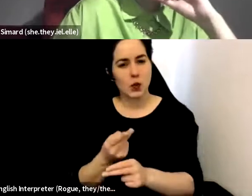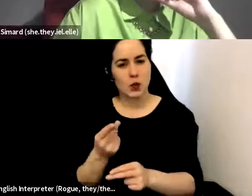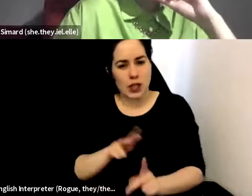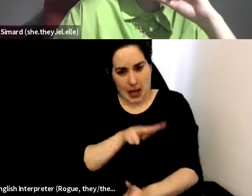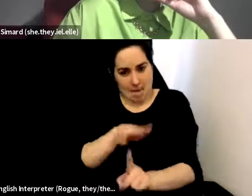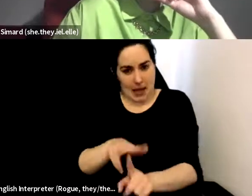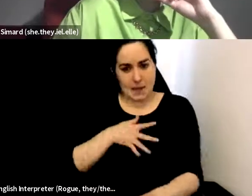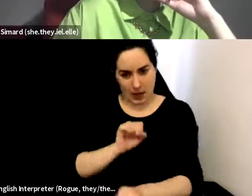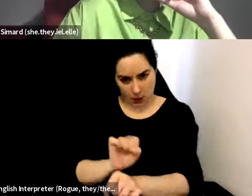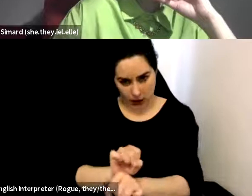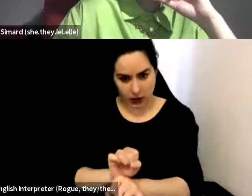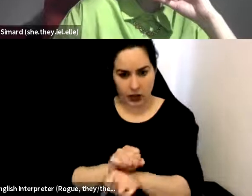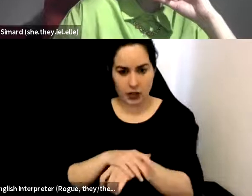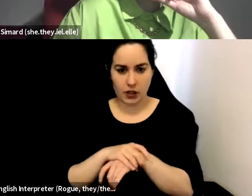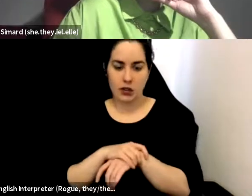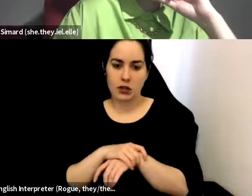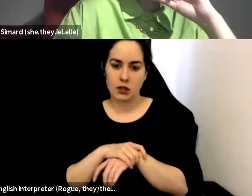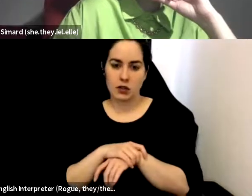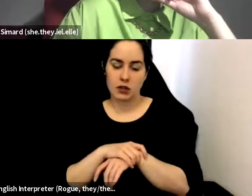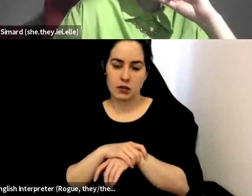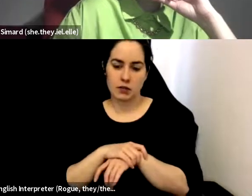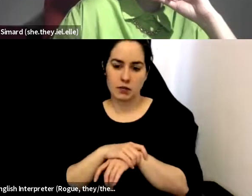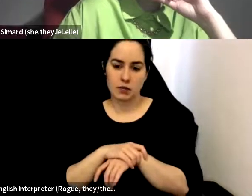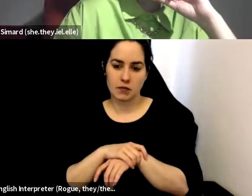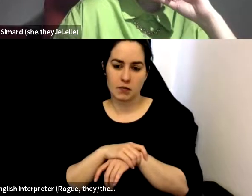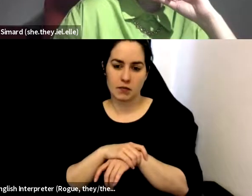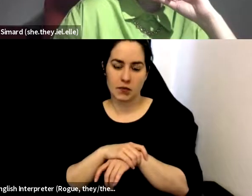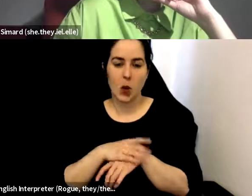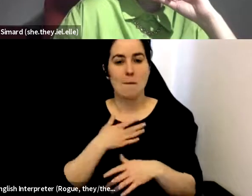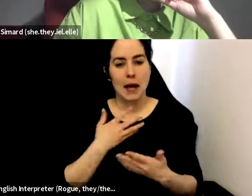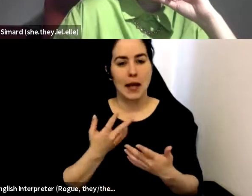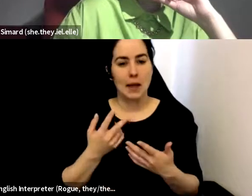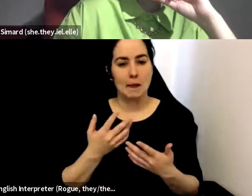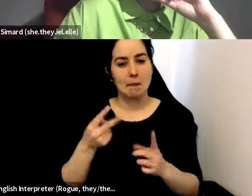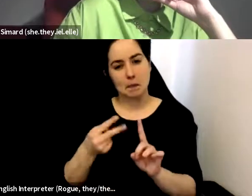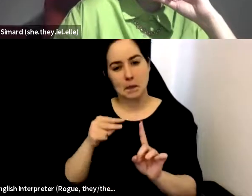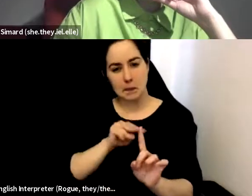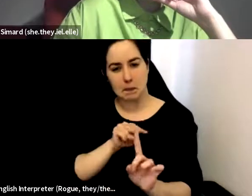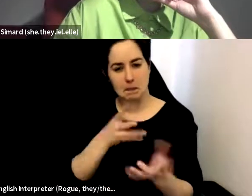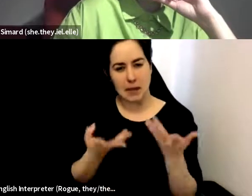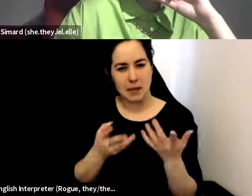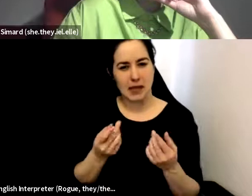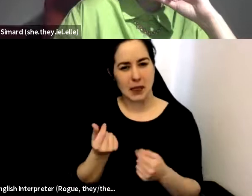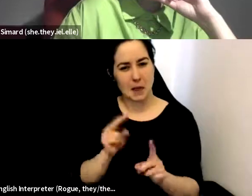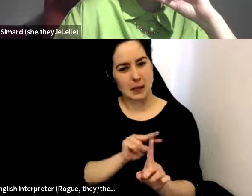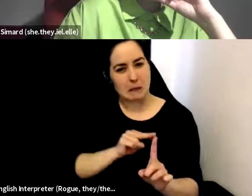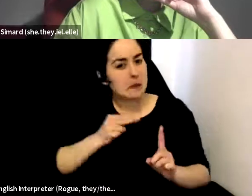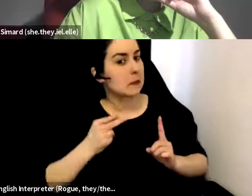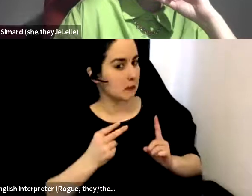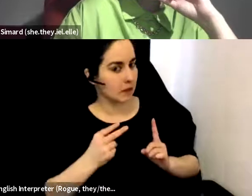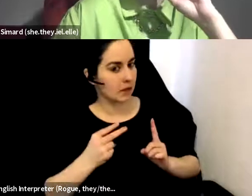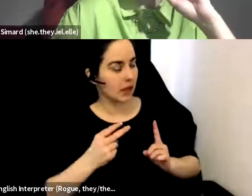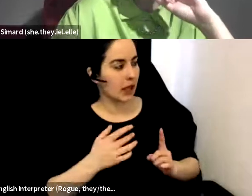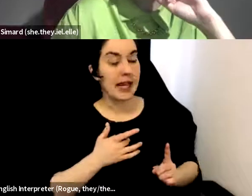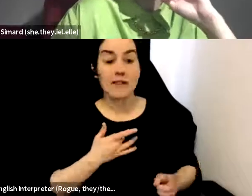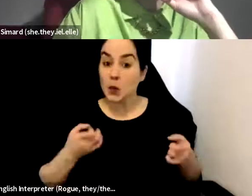in connection to that, just maybe from like a little bit of a different perspective, I think that I feel my ancestors when I'm in motion,